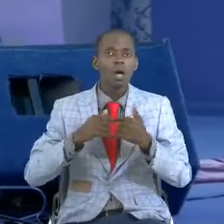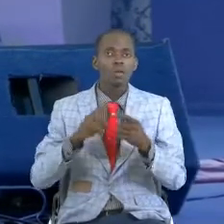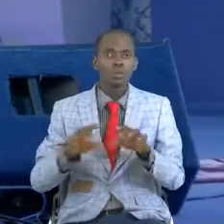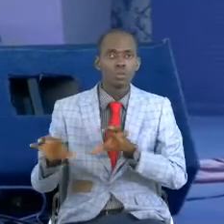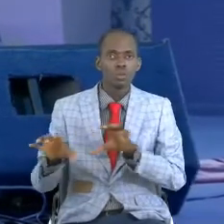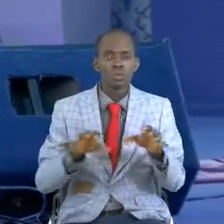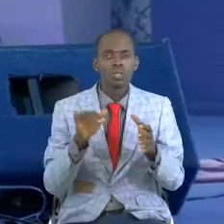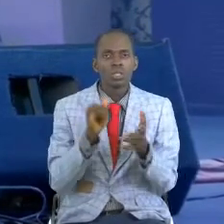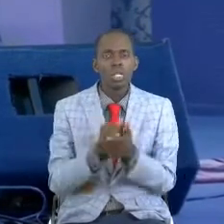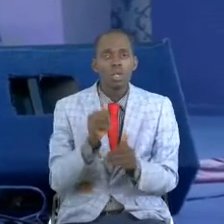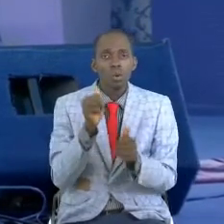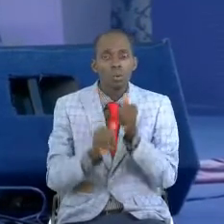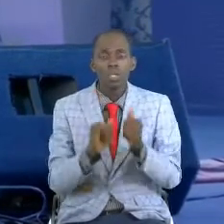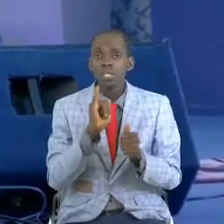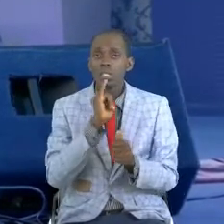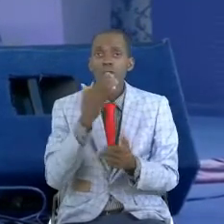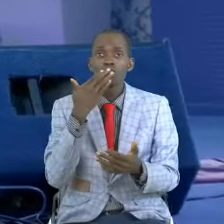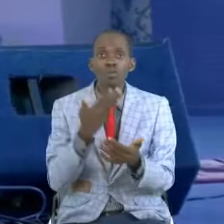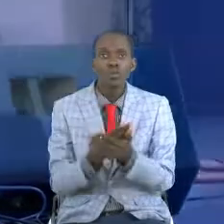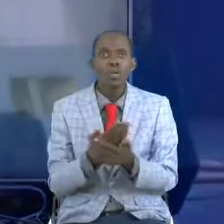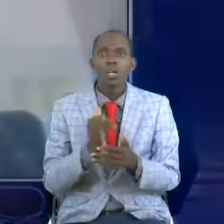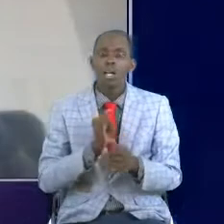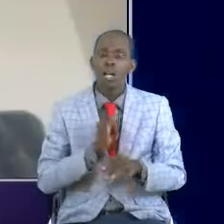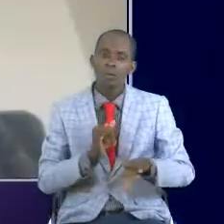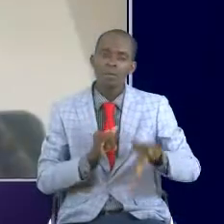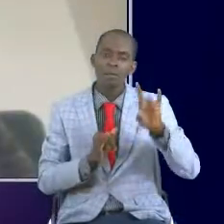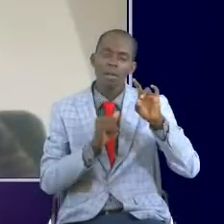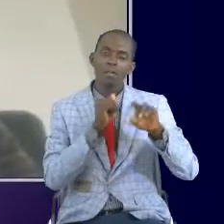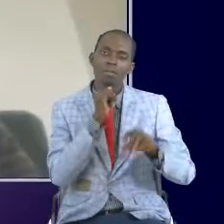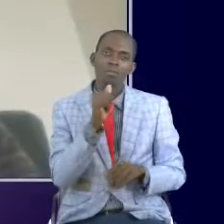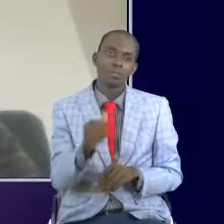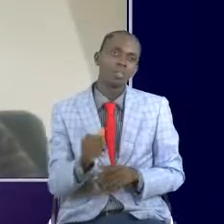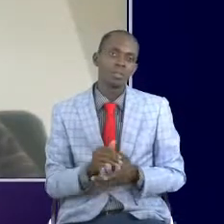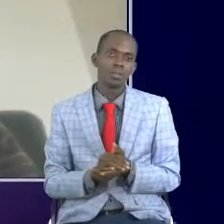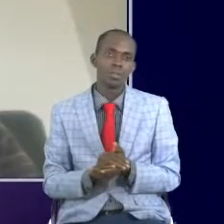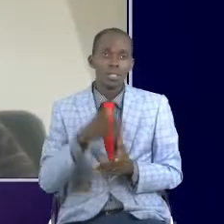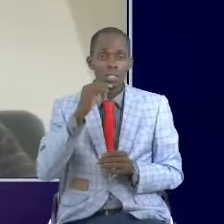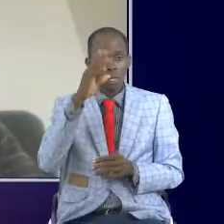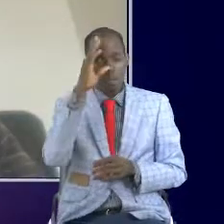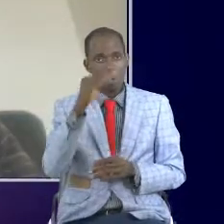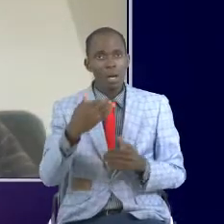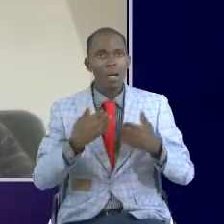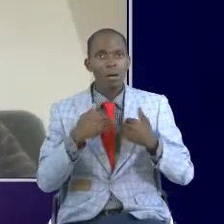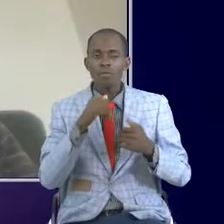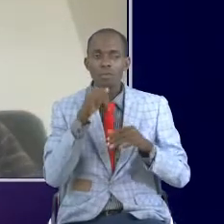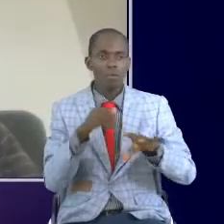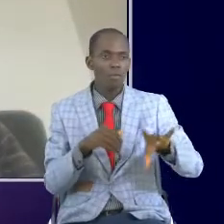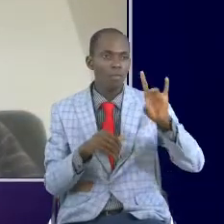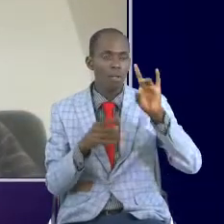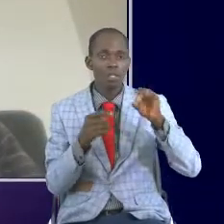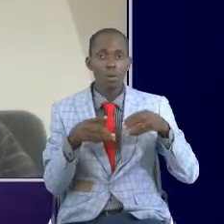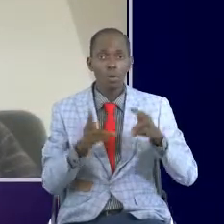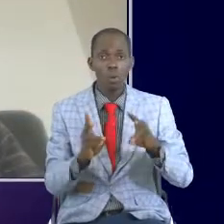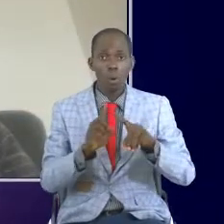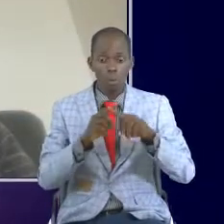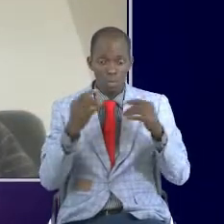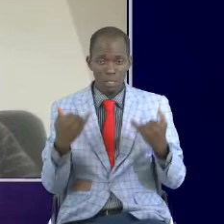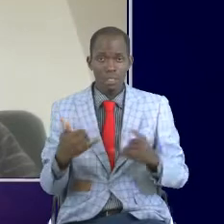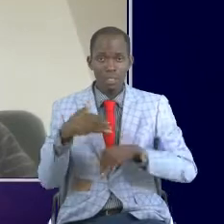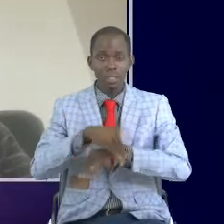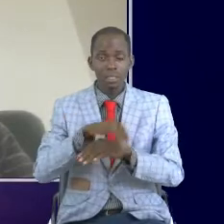is good, I find not. The man has not found the way. But tonight, that only